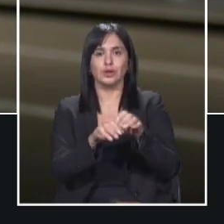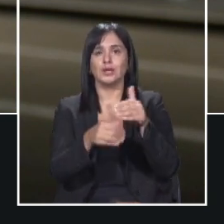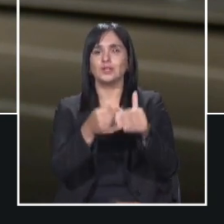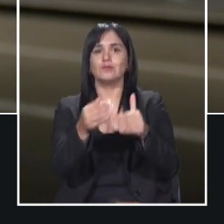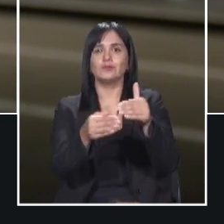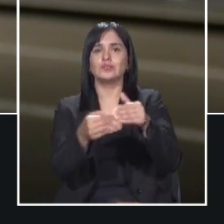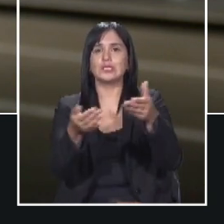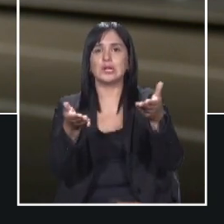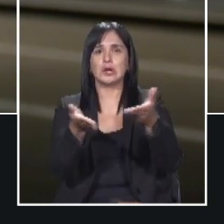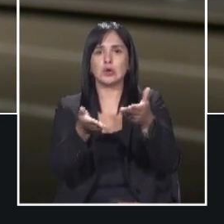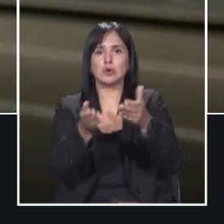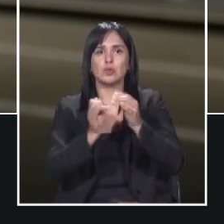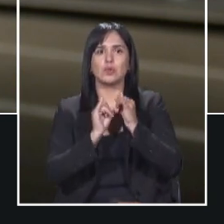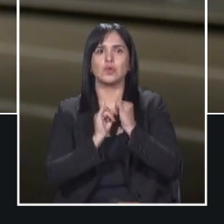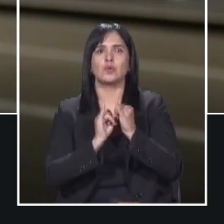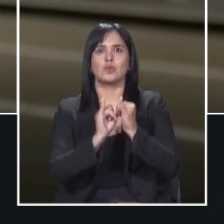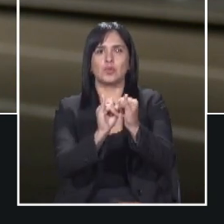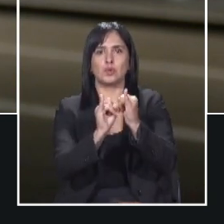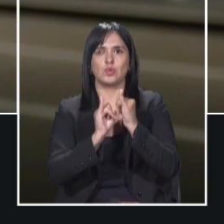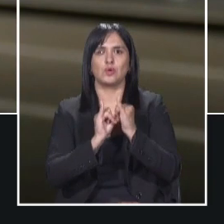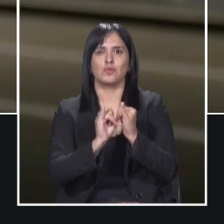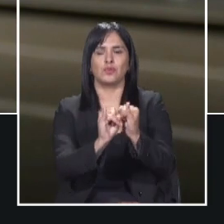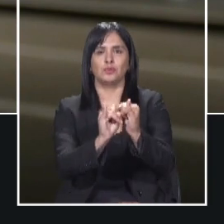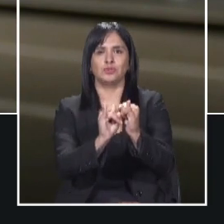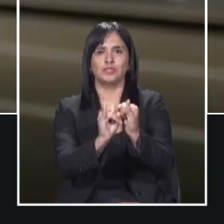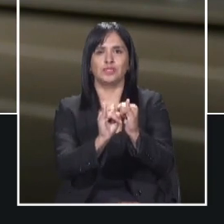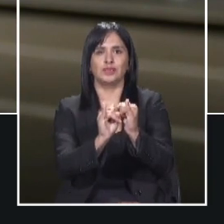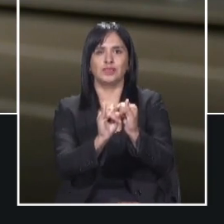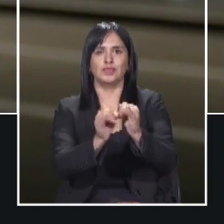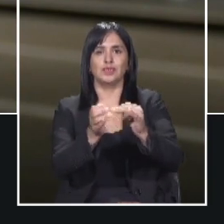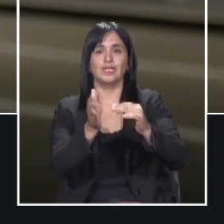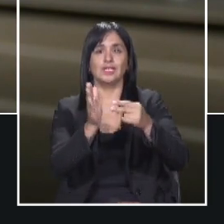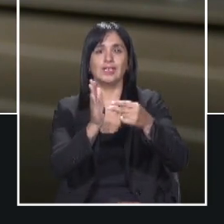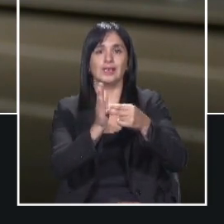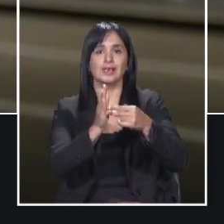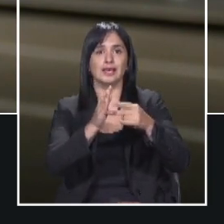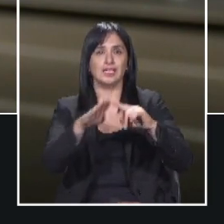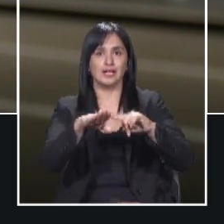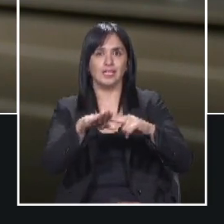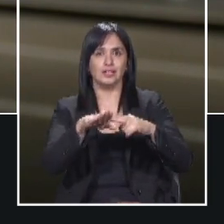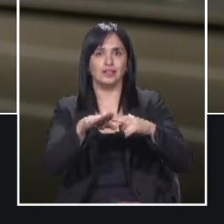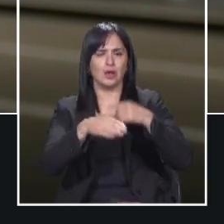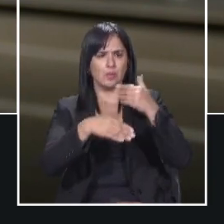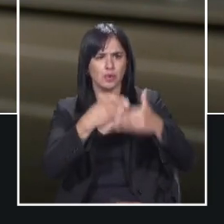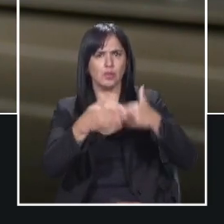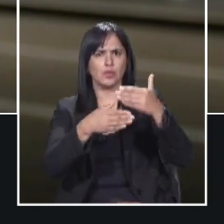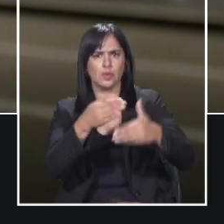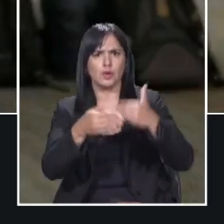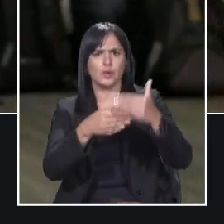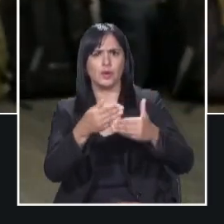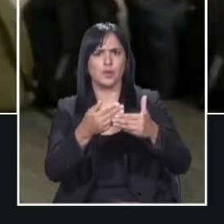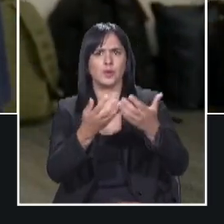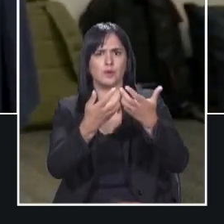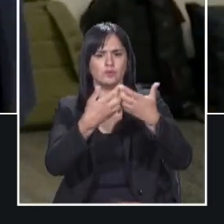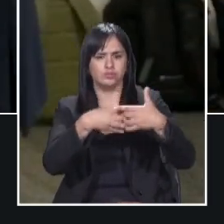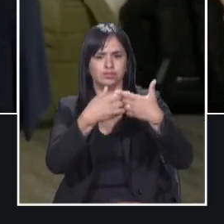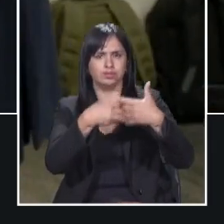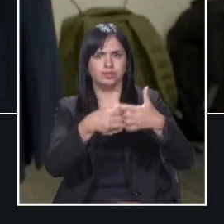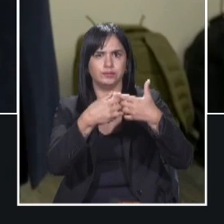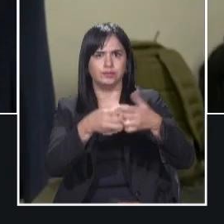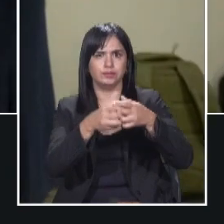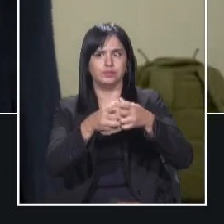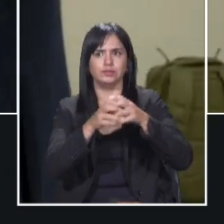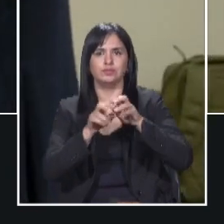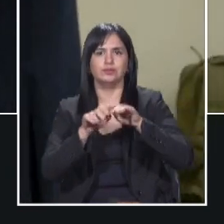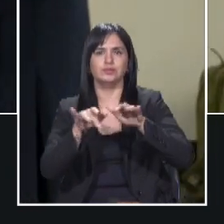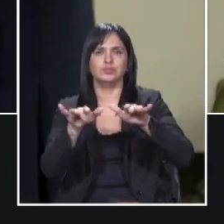electronics surrounding it is doing further processing on it and helping us transmit that signal everywhere. Yeah, I mean, it really depends